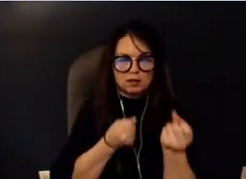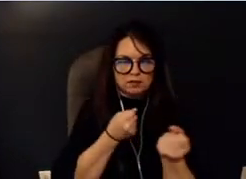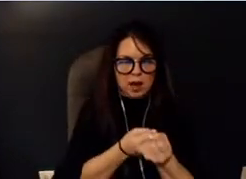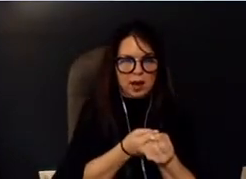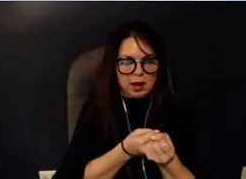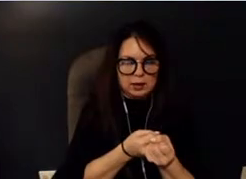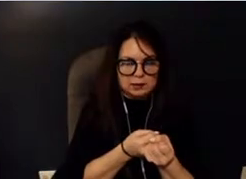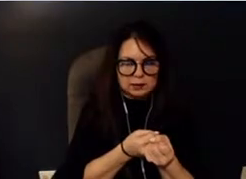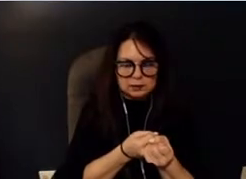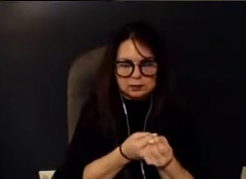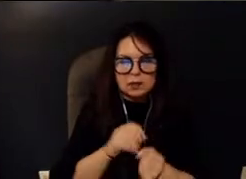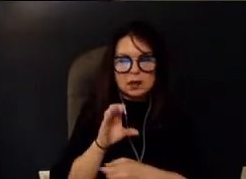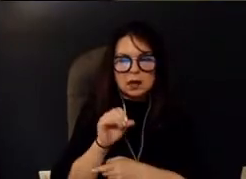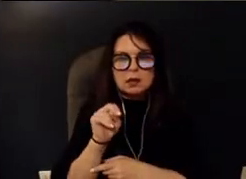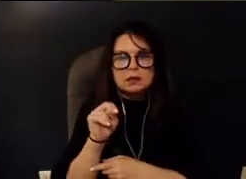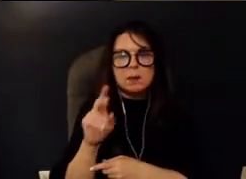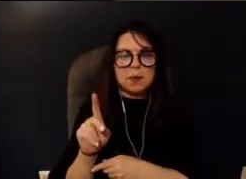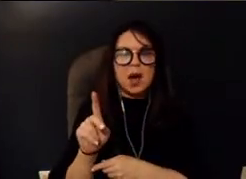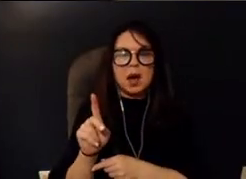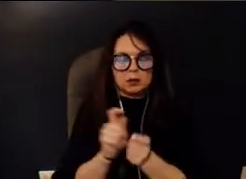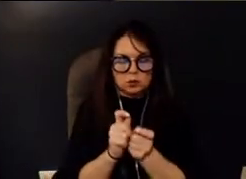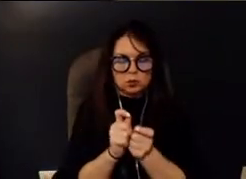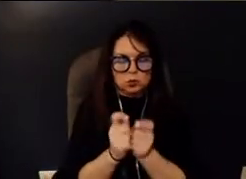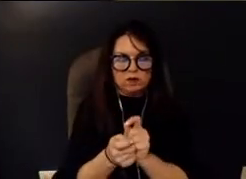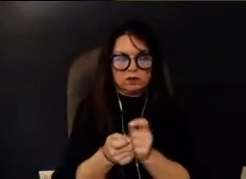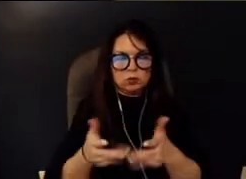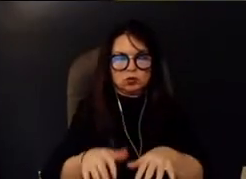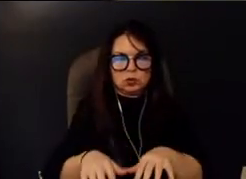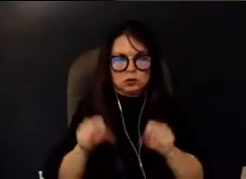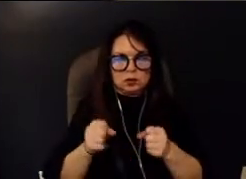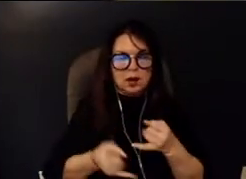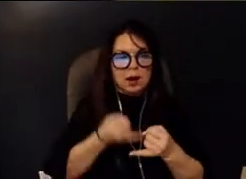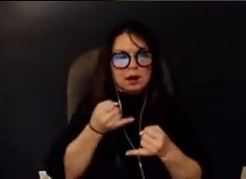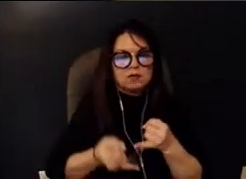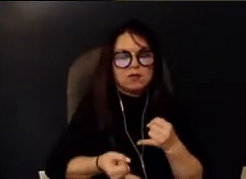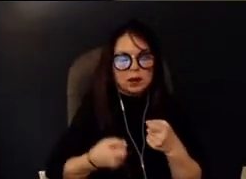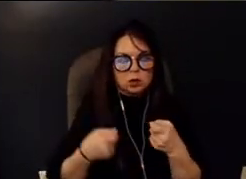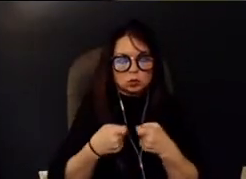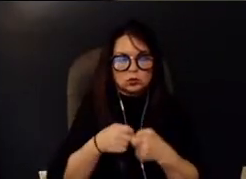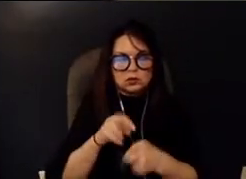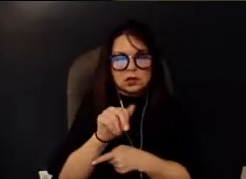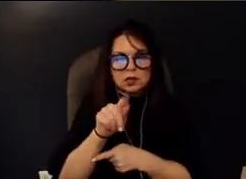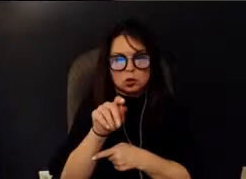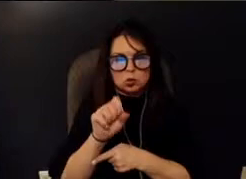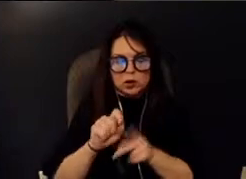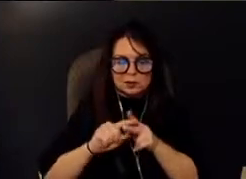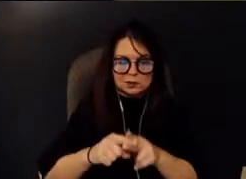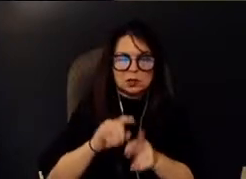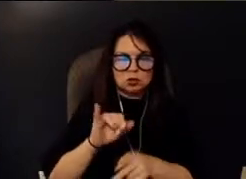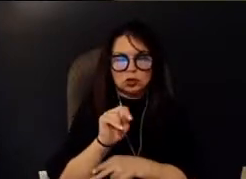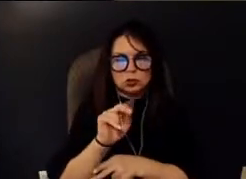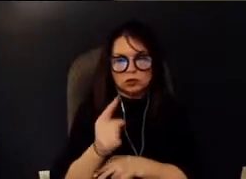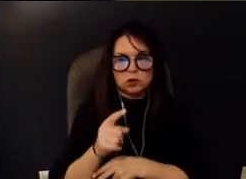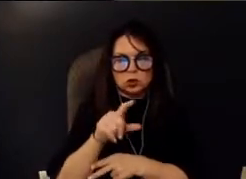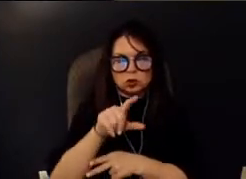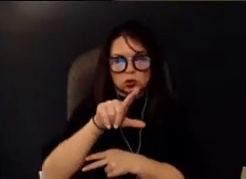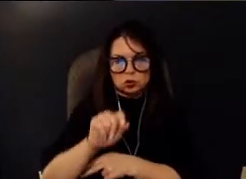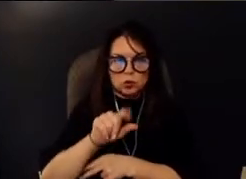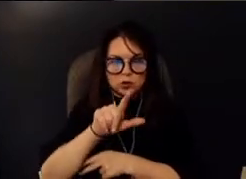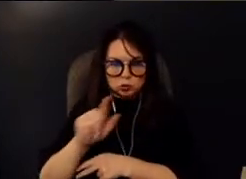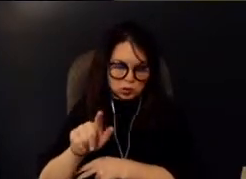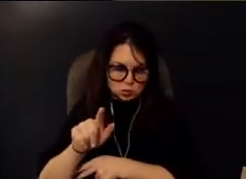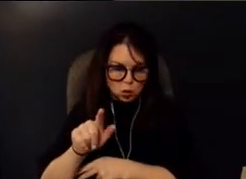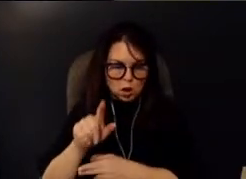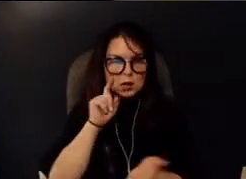have been adopted. The final agenda item relates to utility rates to be effective January 1st, 2021. I'll recognize Councilmember Palmisano for the committee's